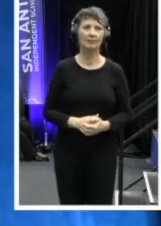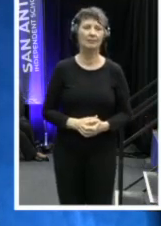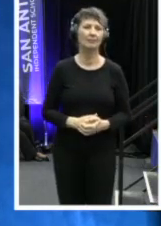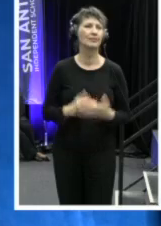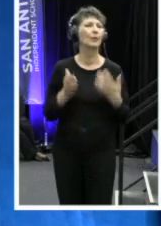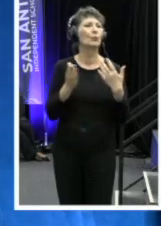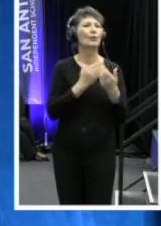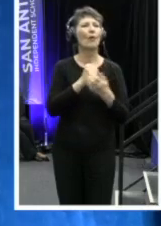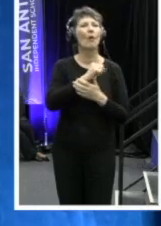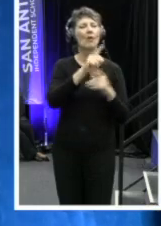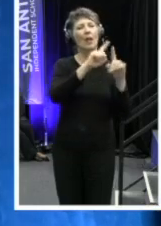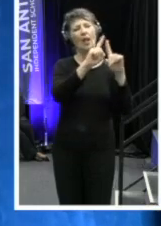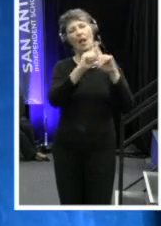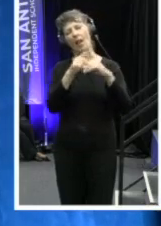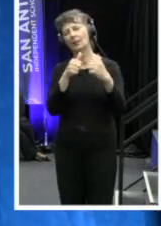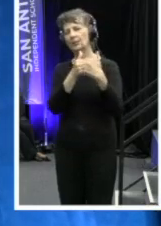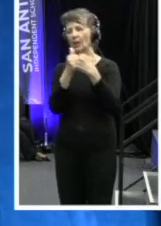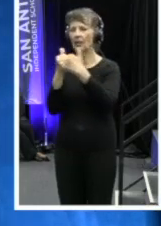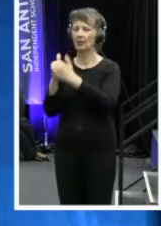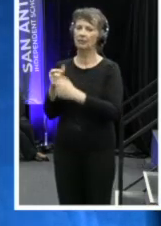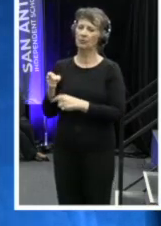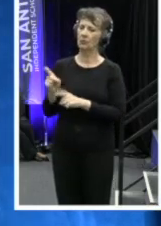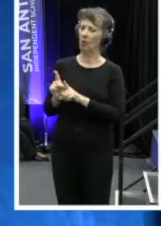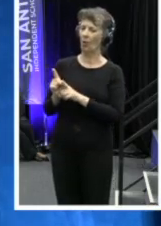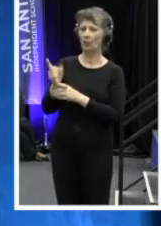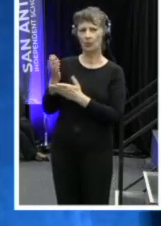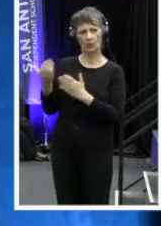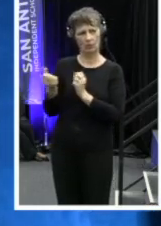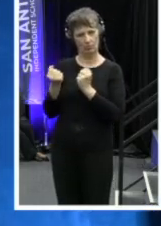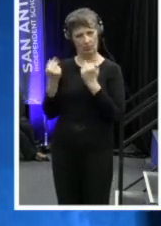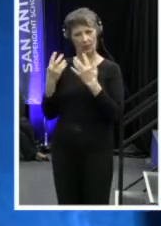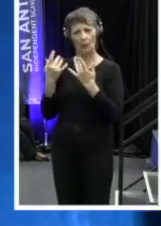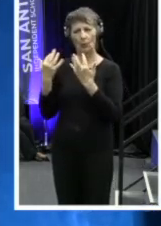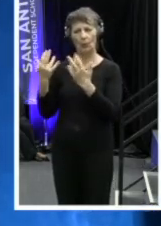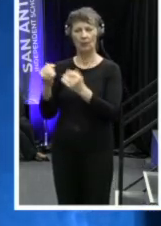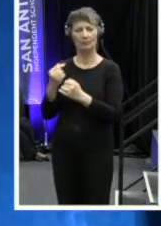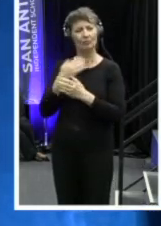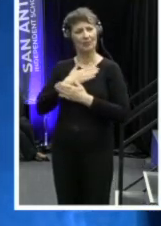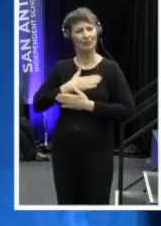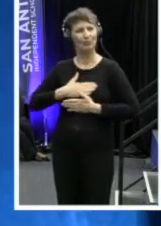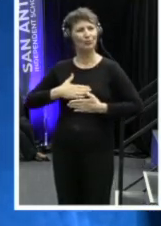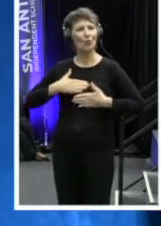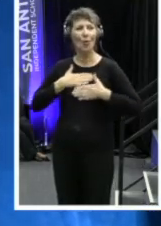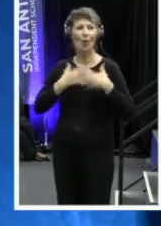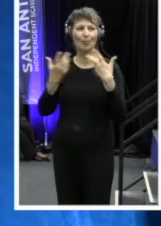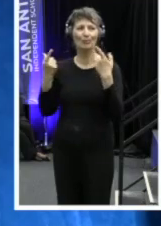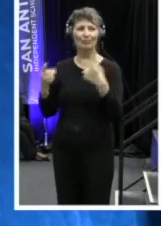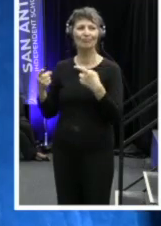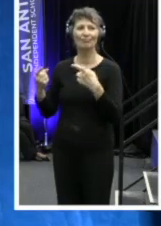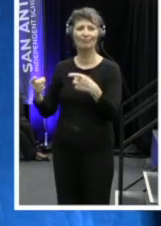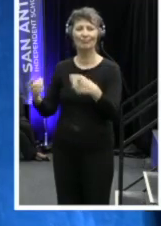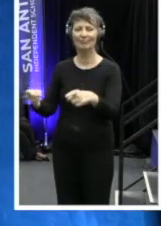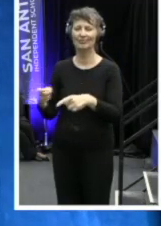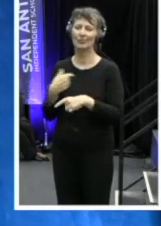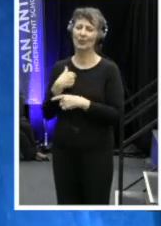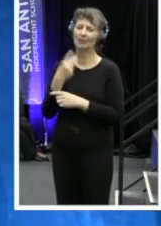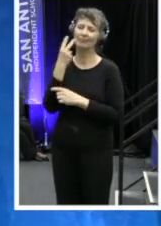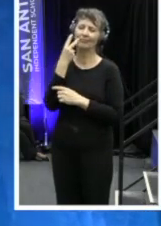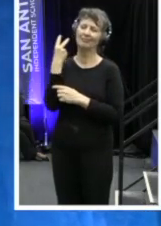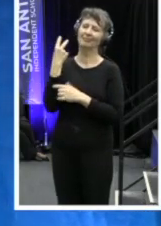Regardless of all of the challenges that we have faced, there have also been a numerous amount of enjoyable experiences that we are able to reminisce